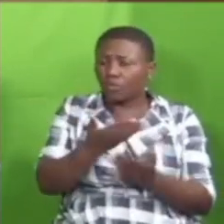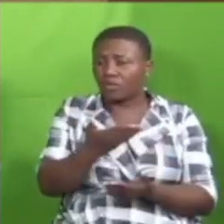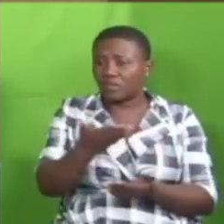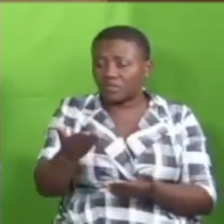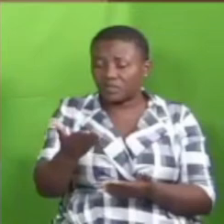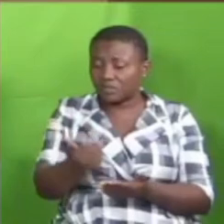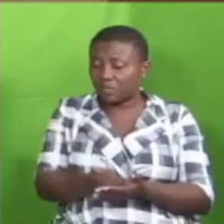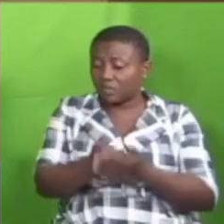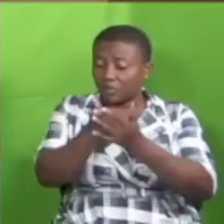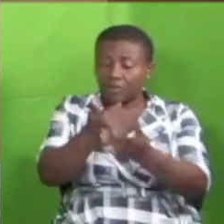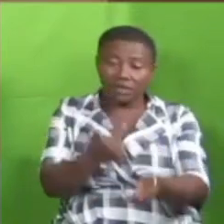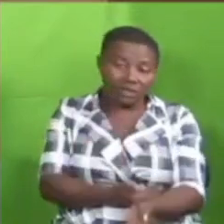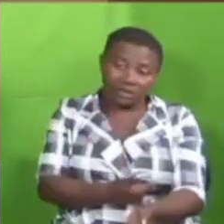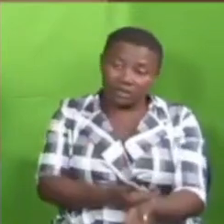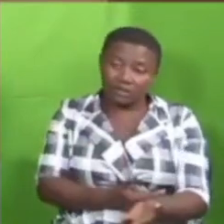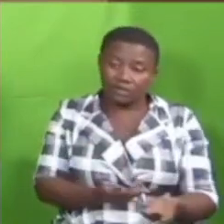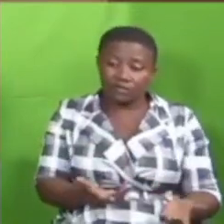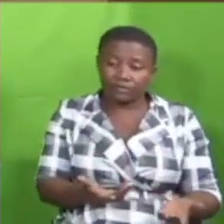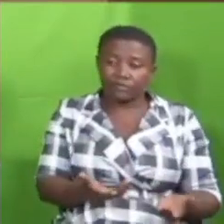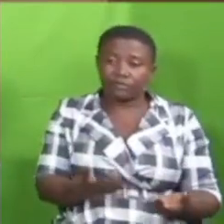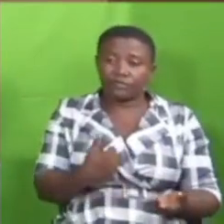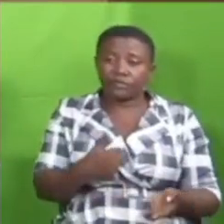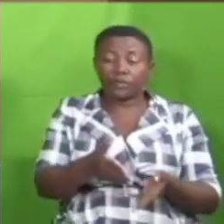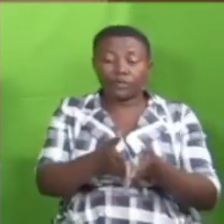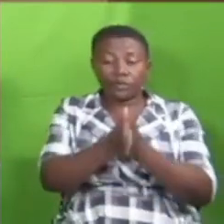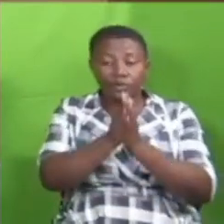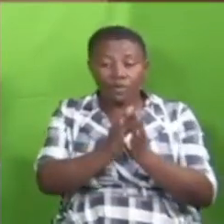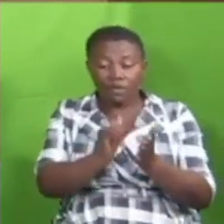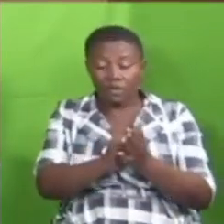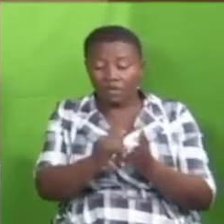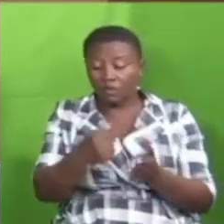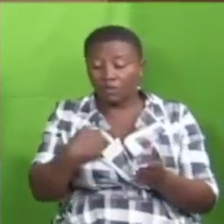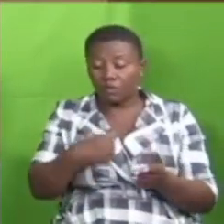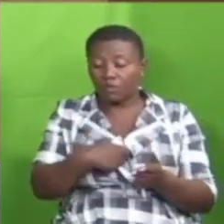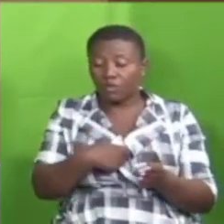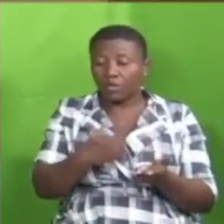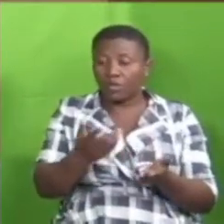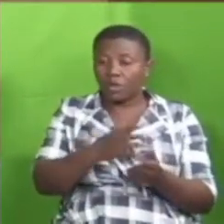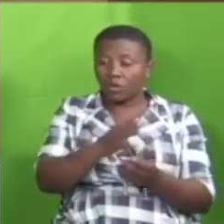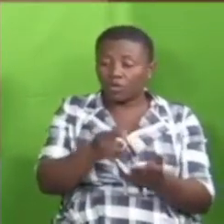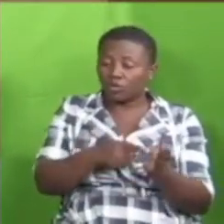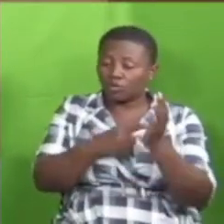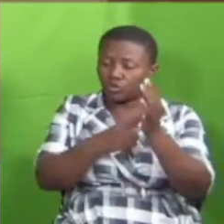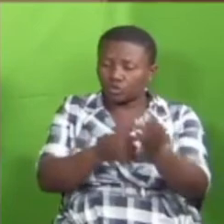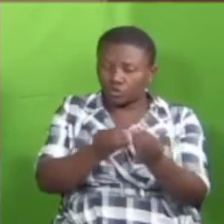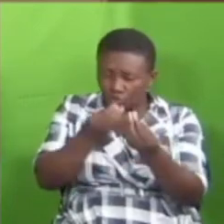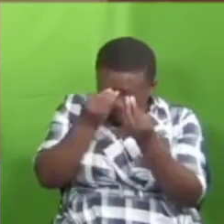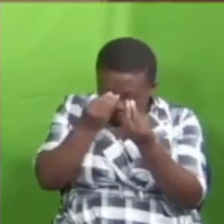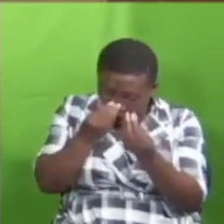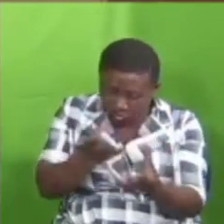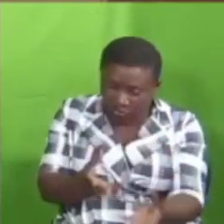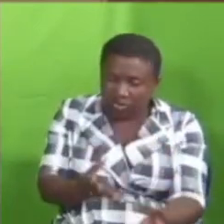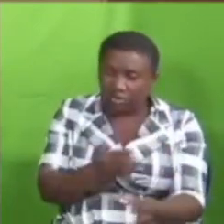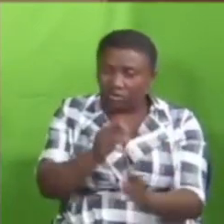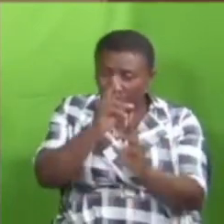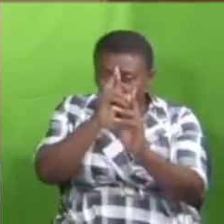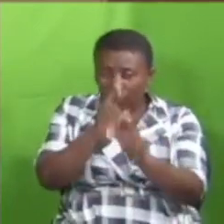Ghana. And so, Mr. Speaker, on a day like this, we pay tribute to him. He was also very passionate about the,